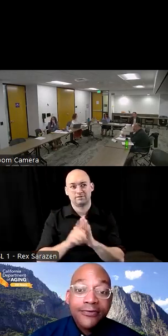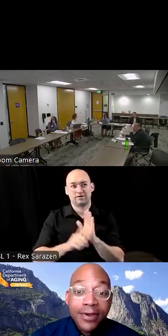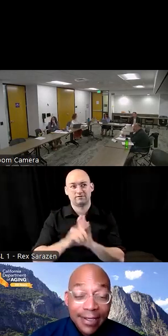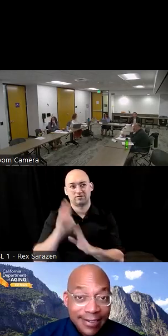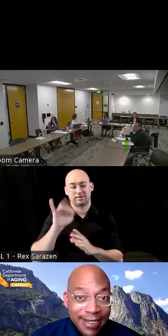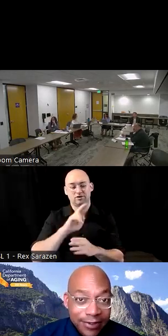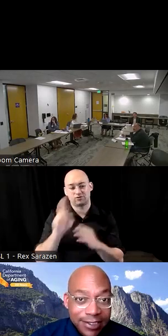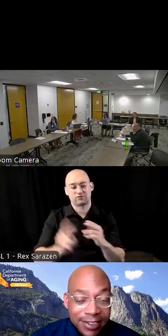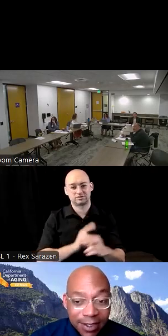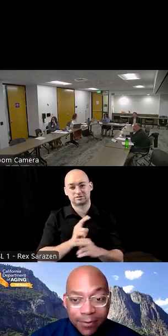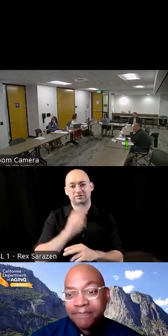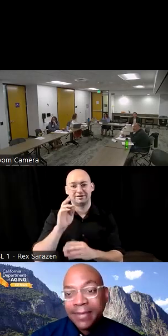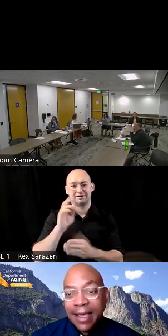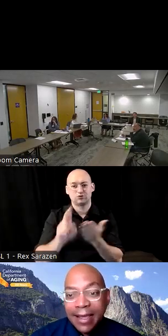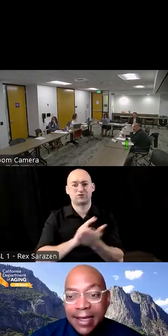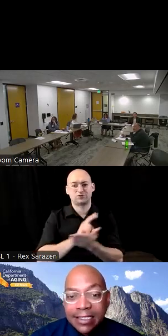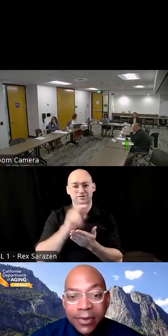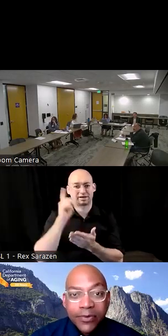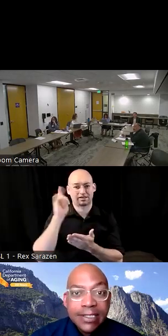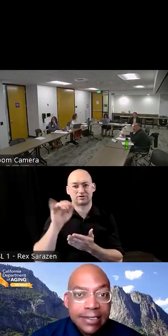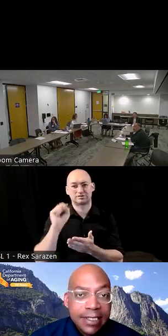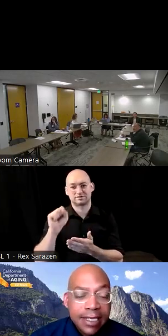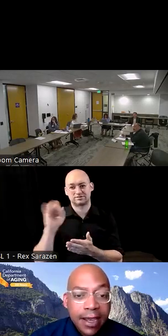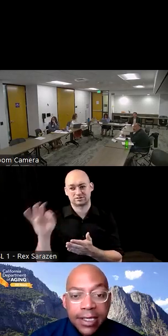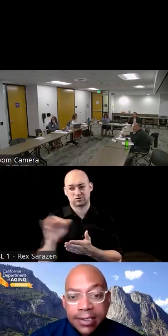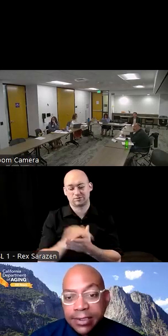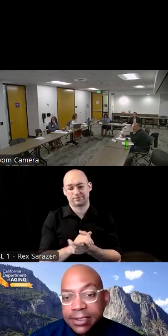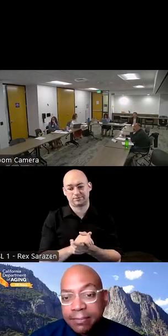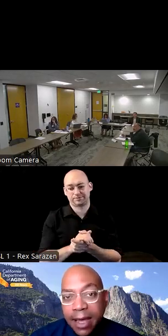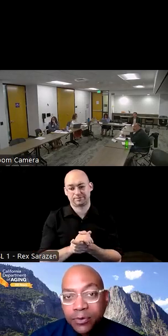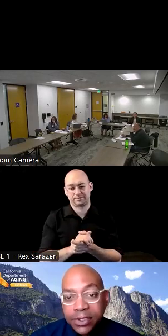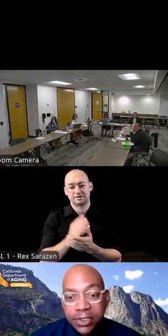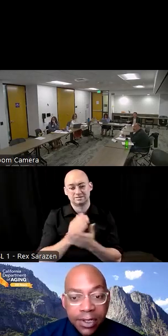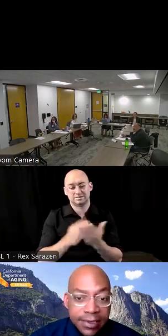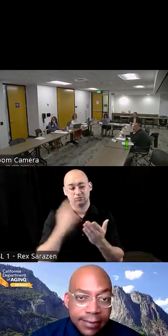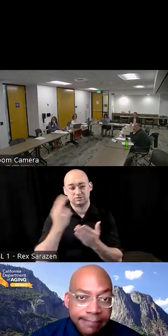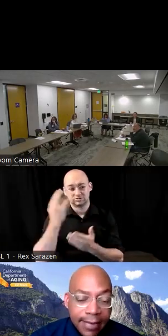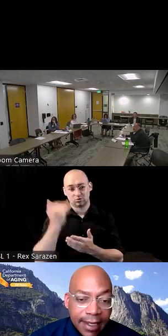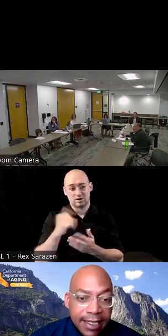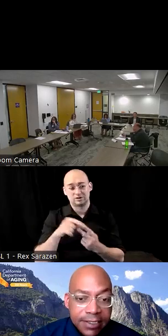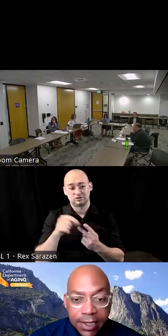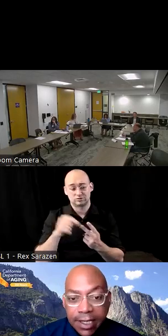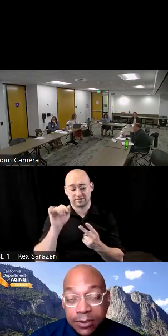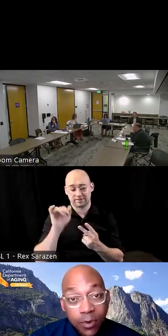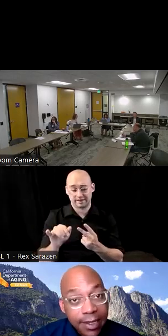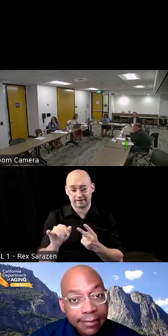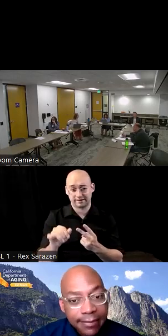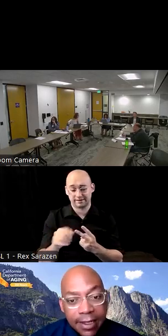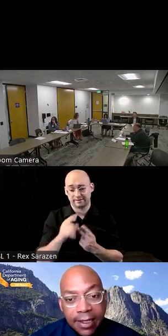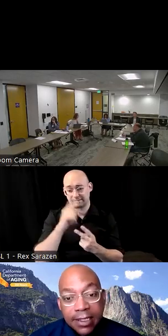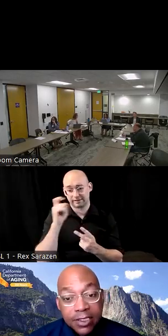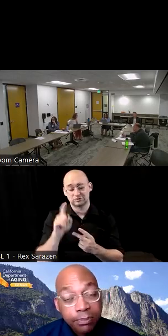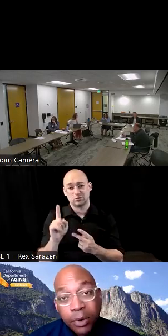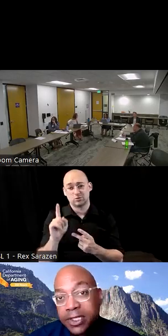of California, San Francisco. Some of the reasons the care ecosystem model was chosen is because,